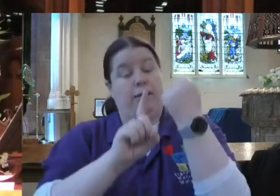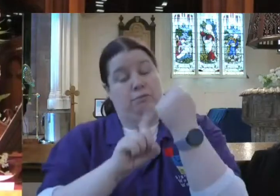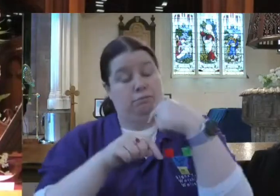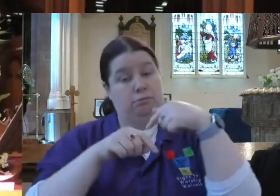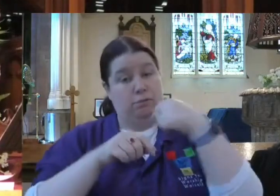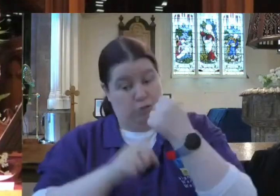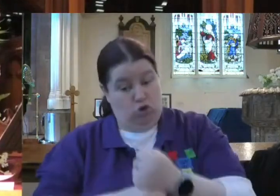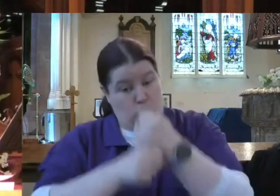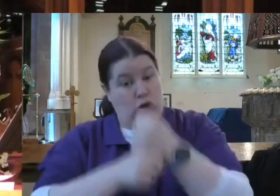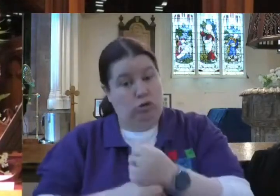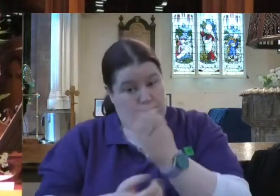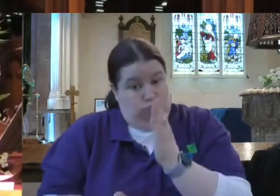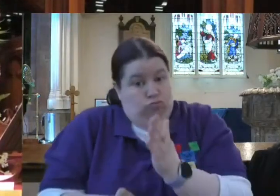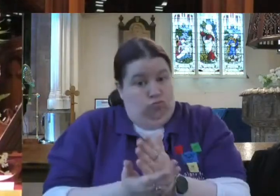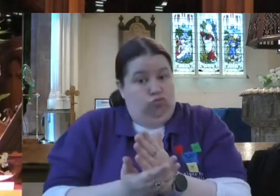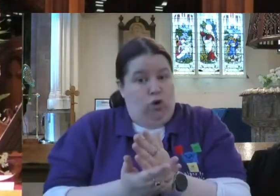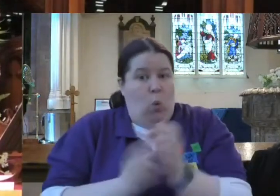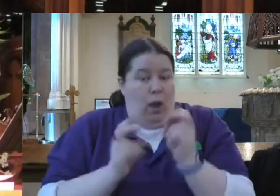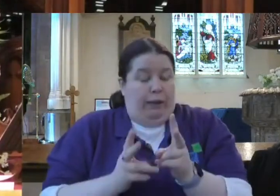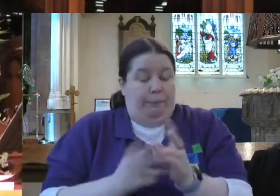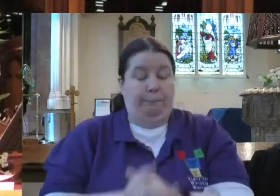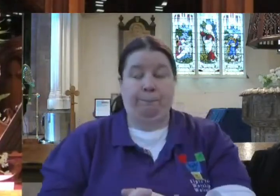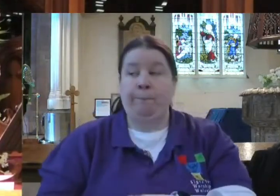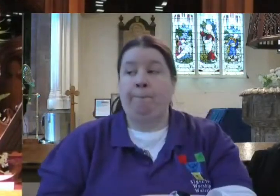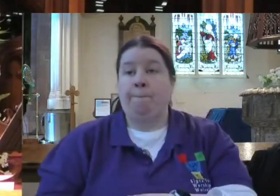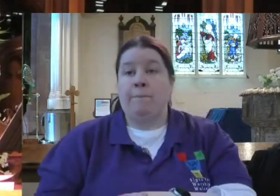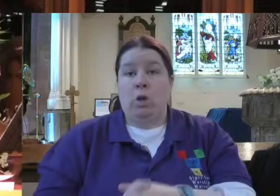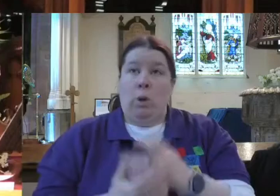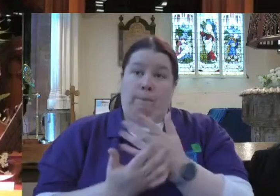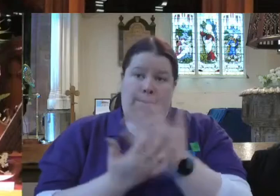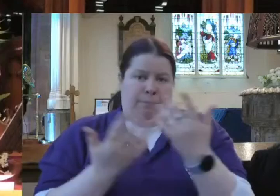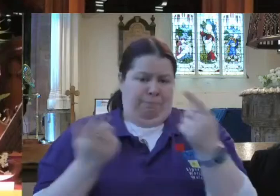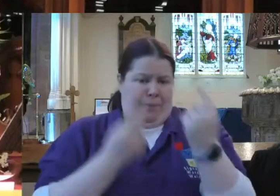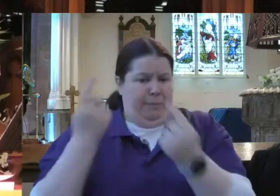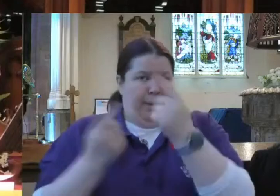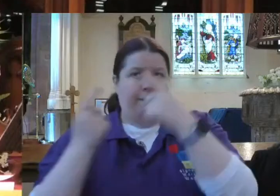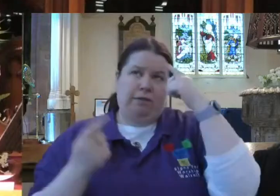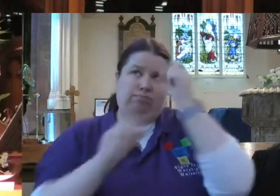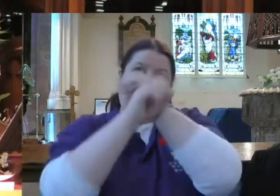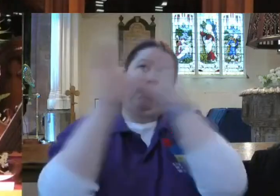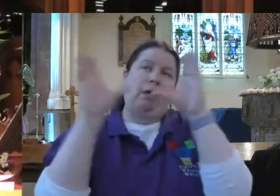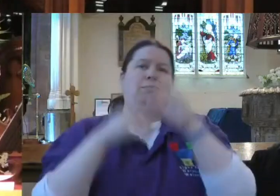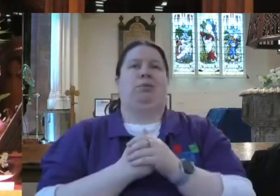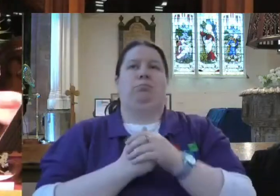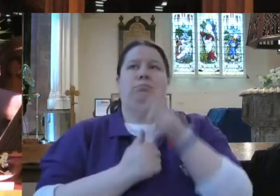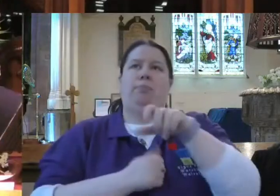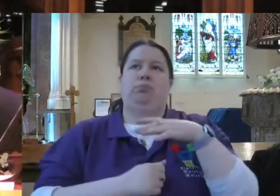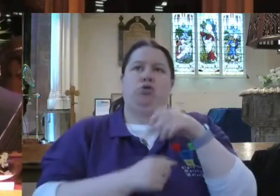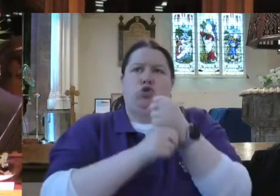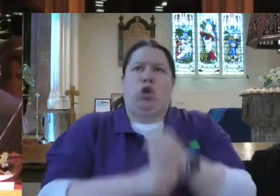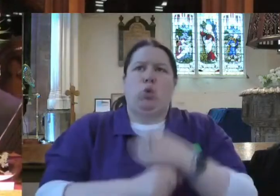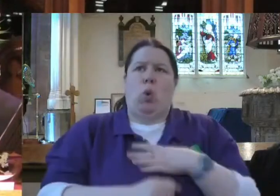of this church. So people often have this perception that the church is always after money.